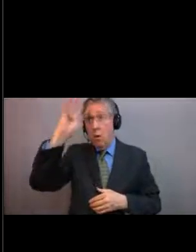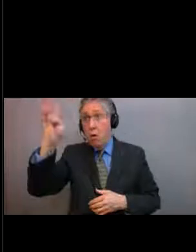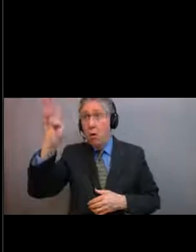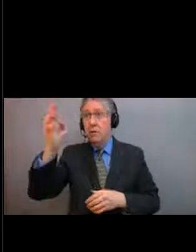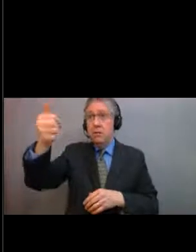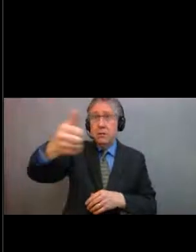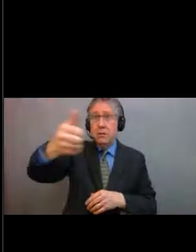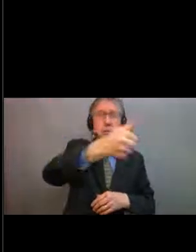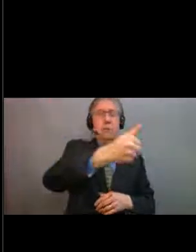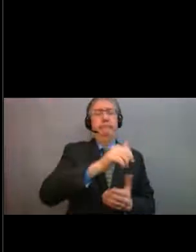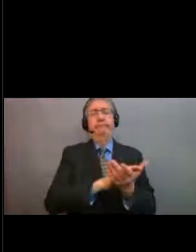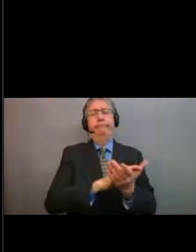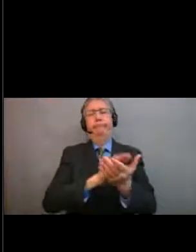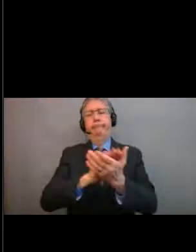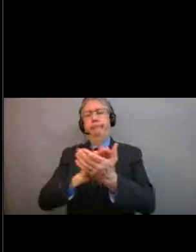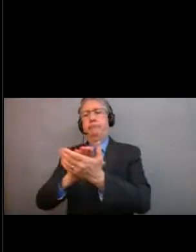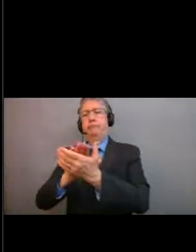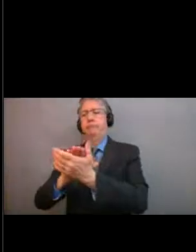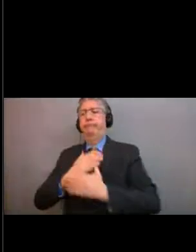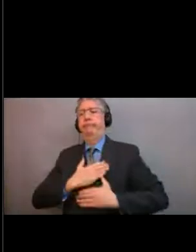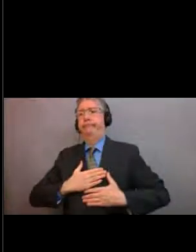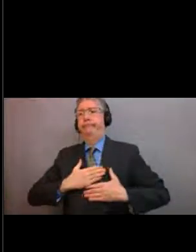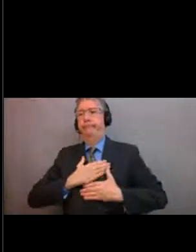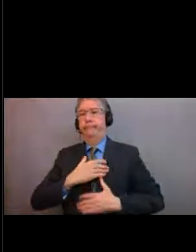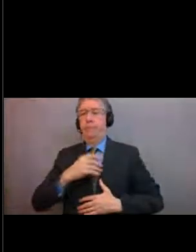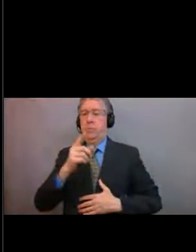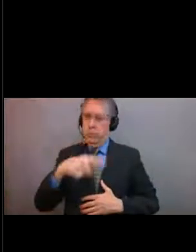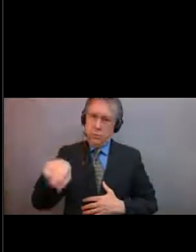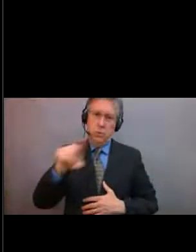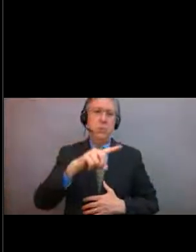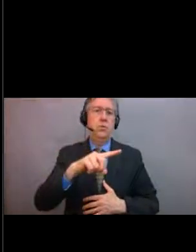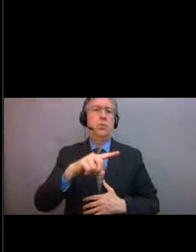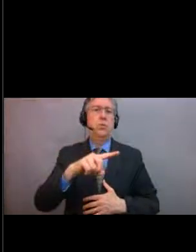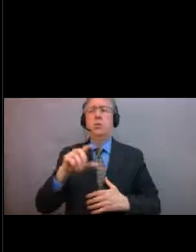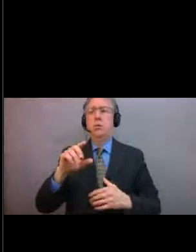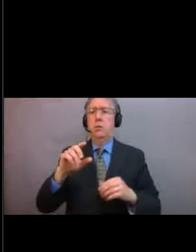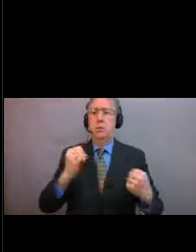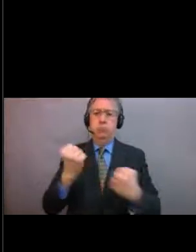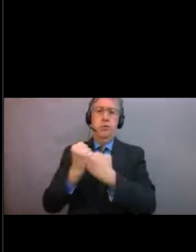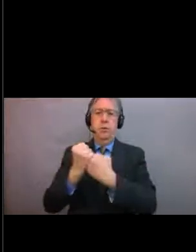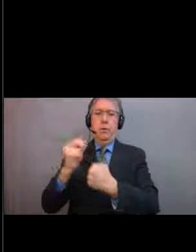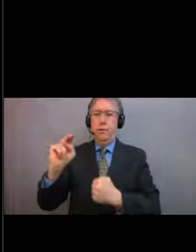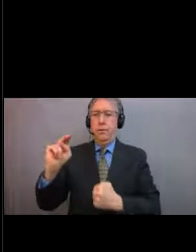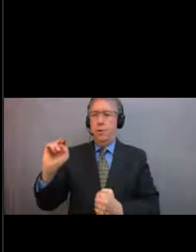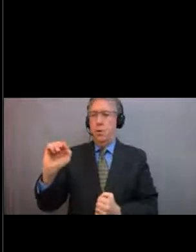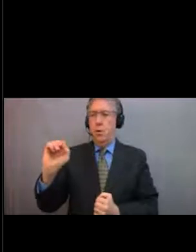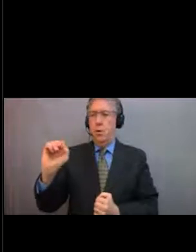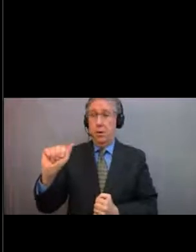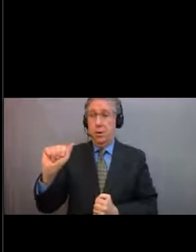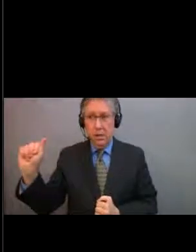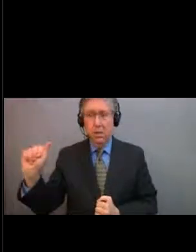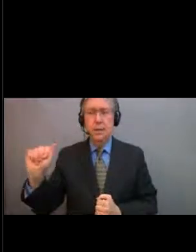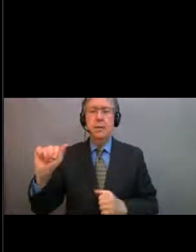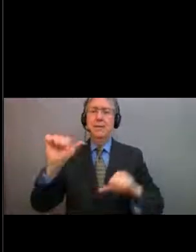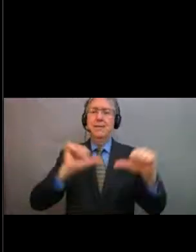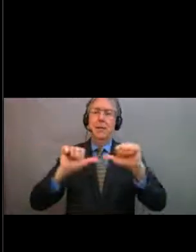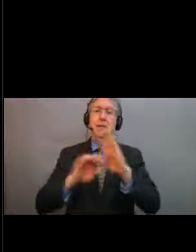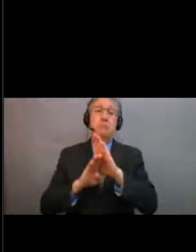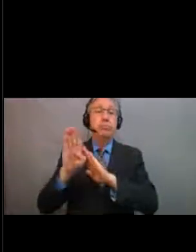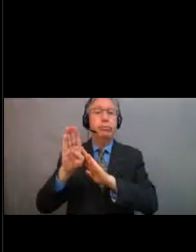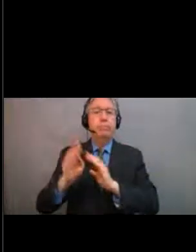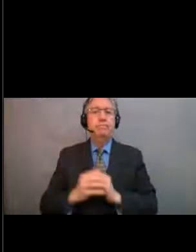make NOAA and OAR the preeminent science organization that we are. So let's now move on towards the actual